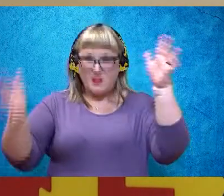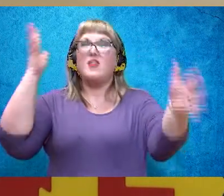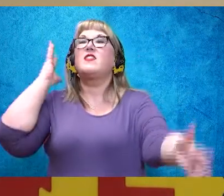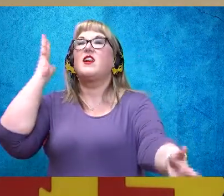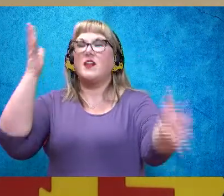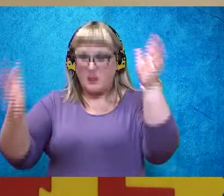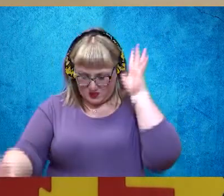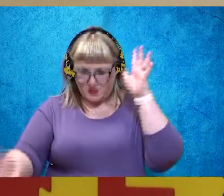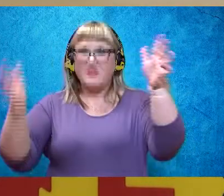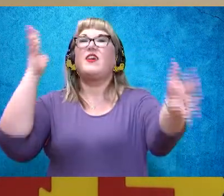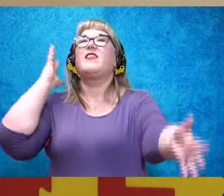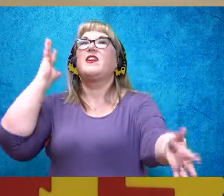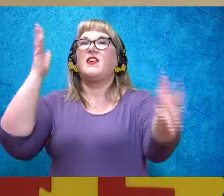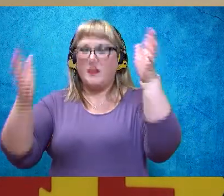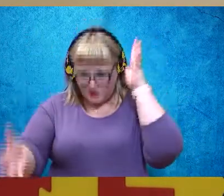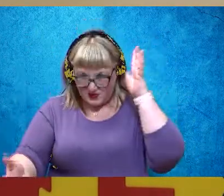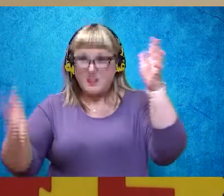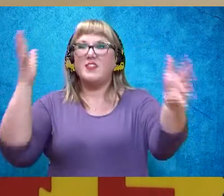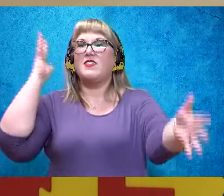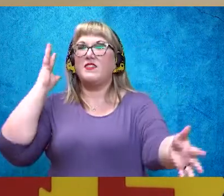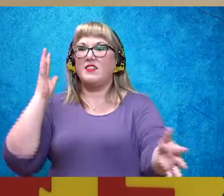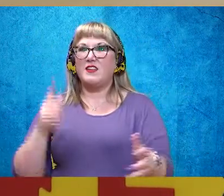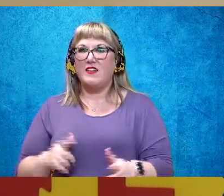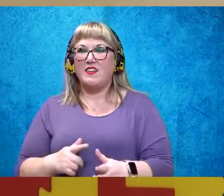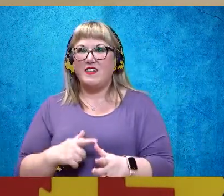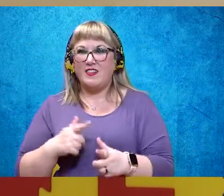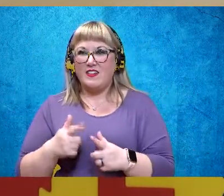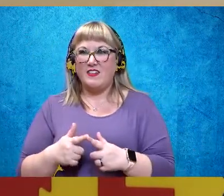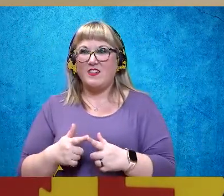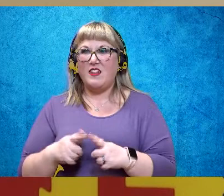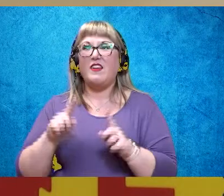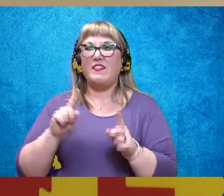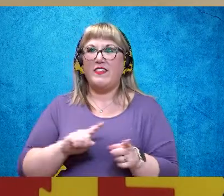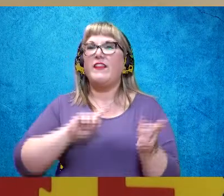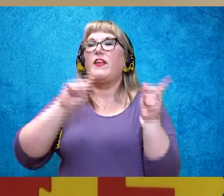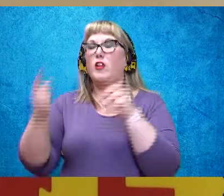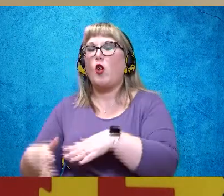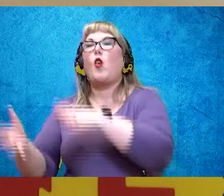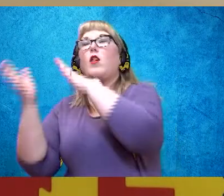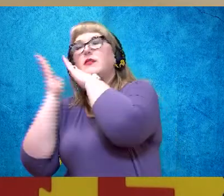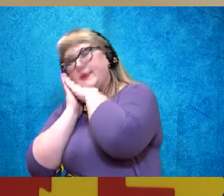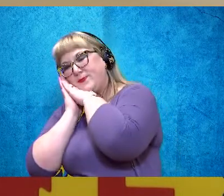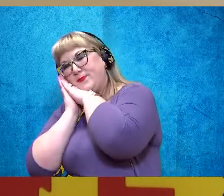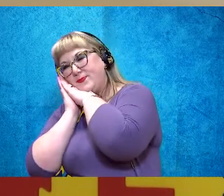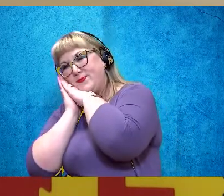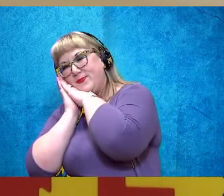hammers. Johnny works with 5 hammers, and then he goes to sleep.